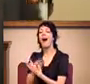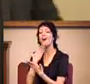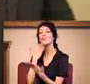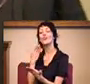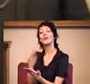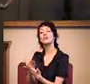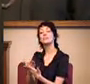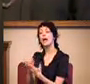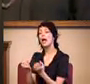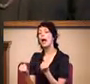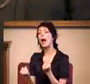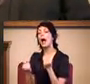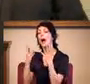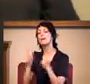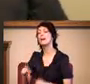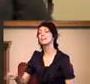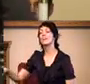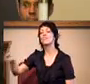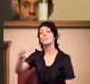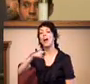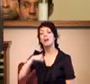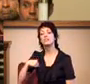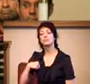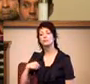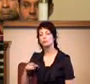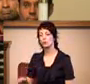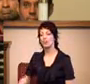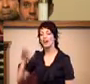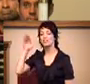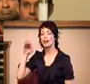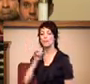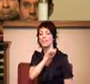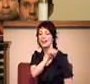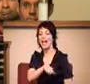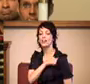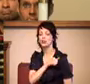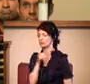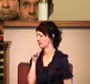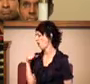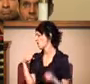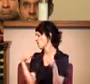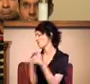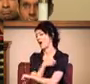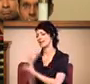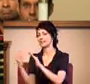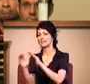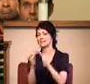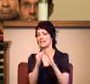How many of us were raised with an attitude of don't fight City Hall?